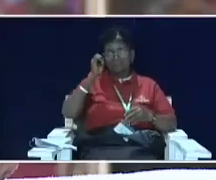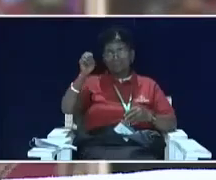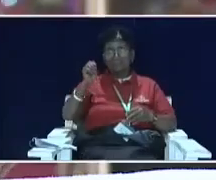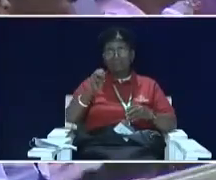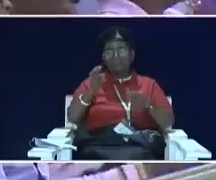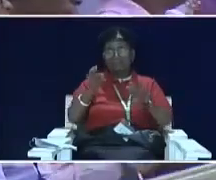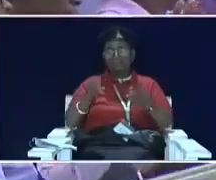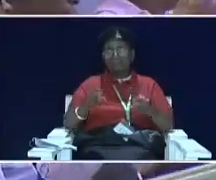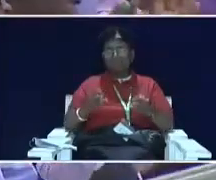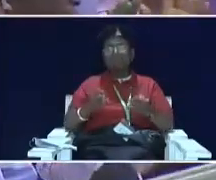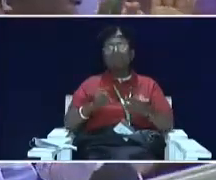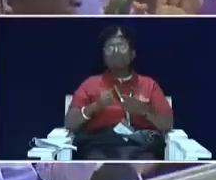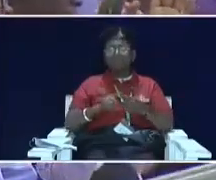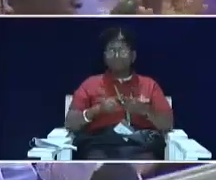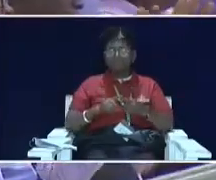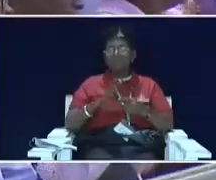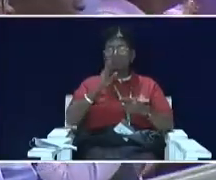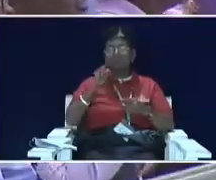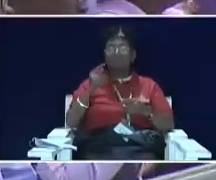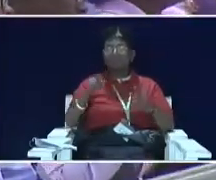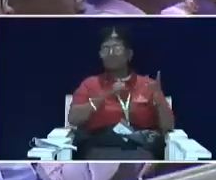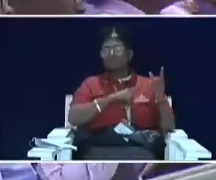that.